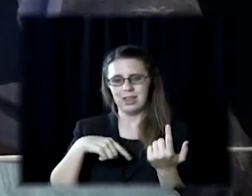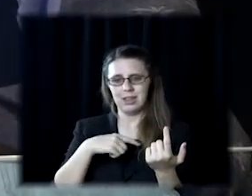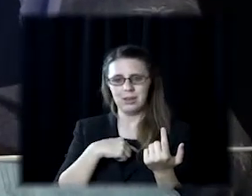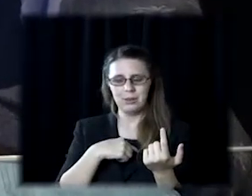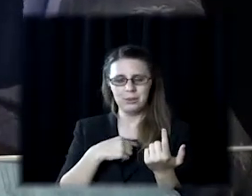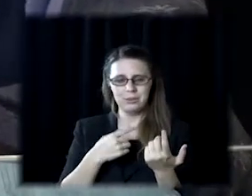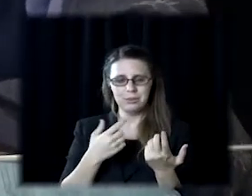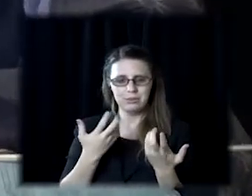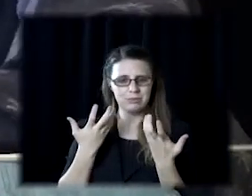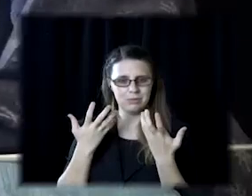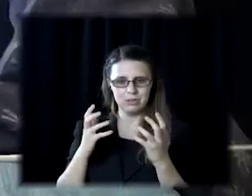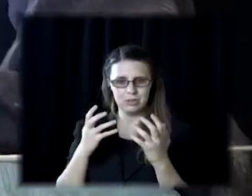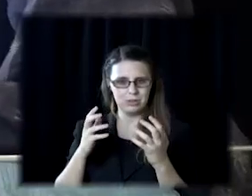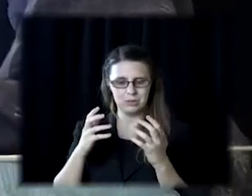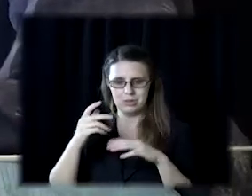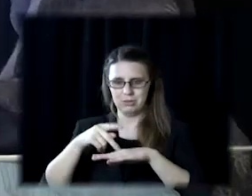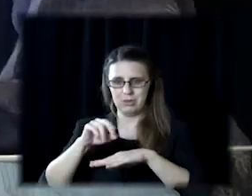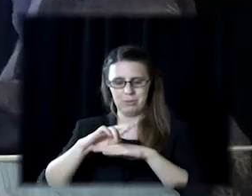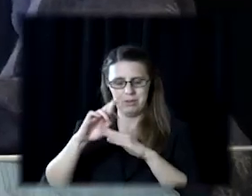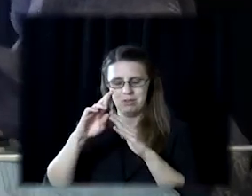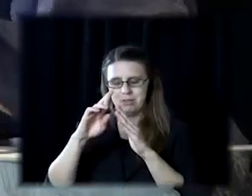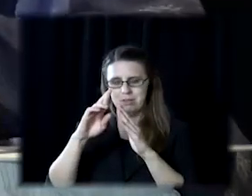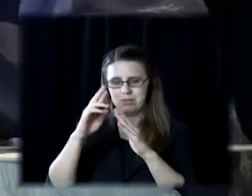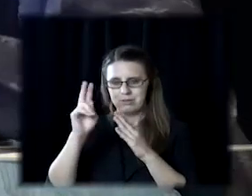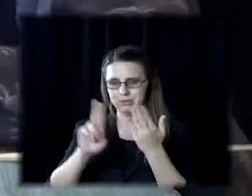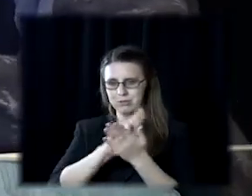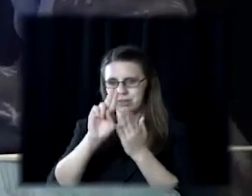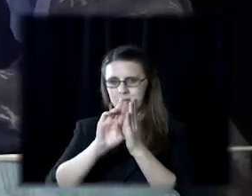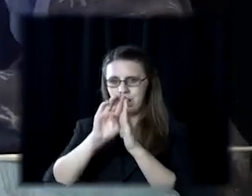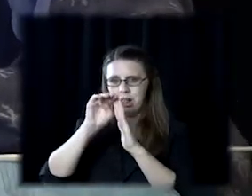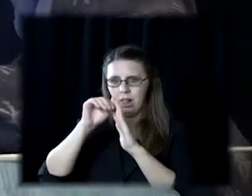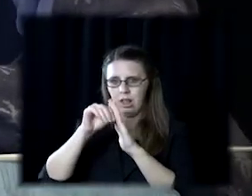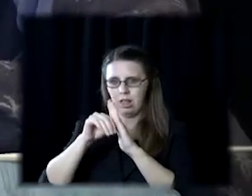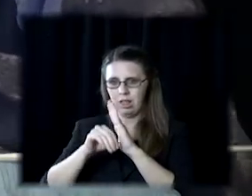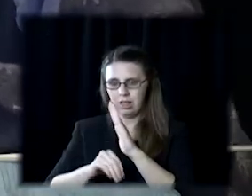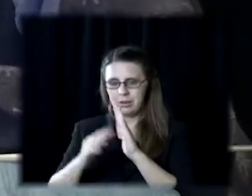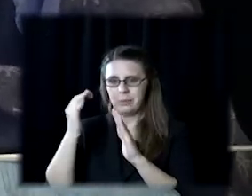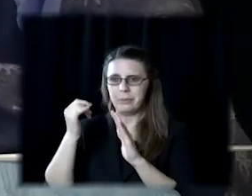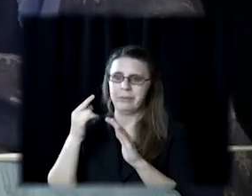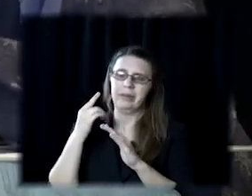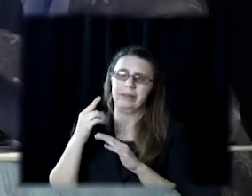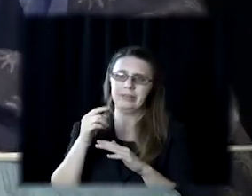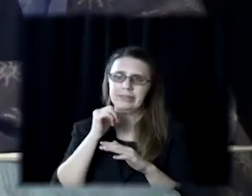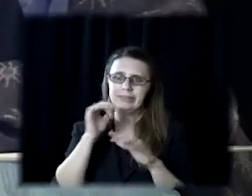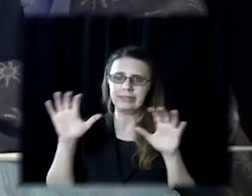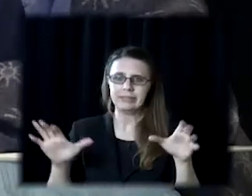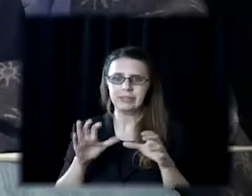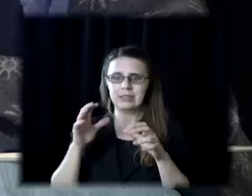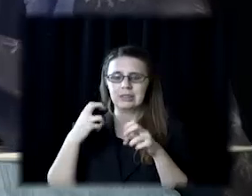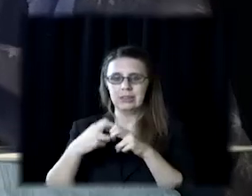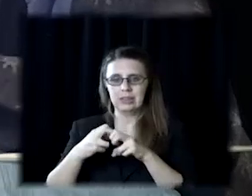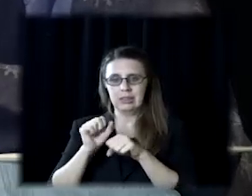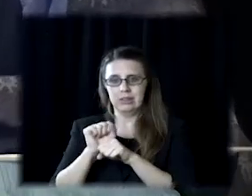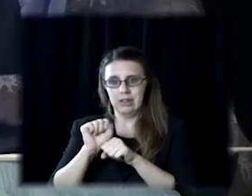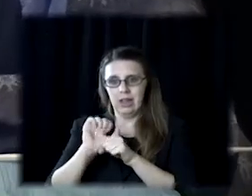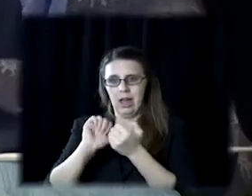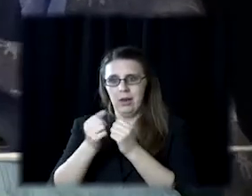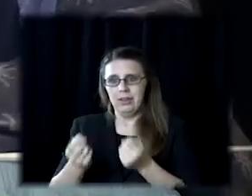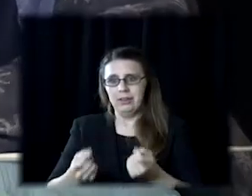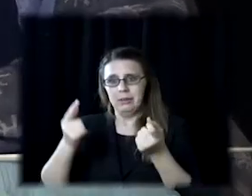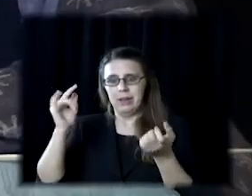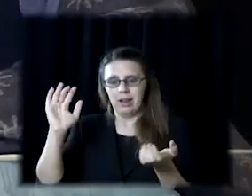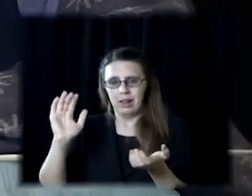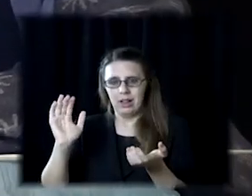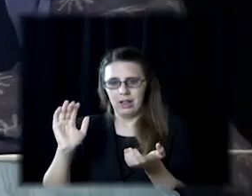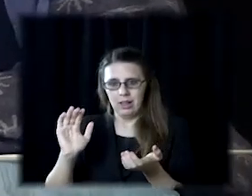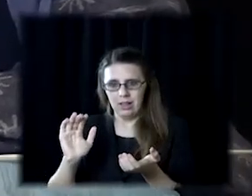it doesn't fall to a worse fate because it hasn't done the difficult work in reducing expenses, becoming efficient, and diversifying its